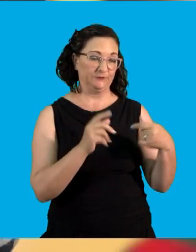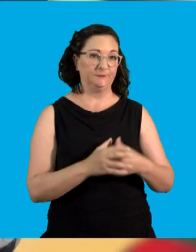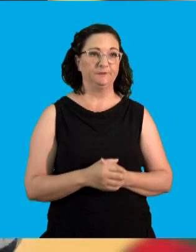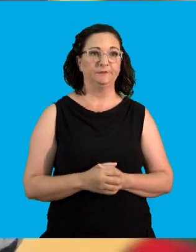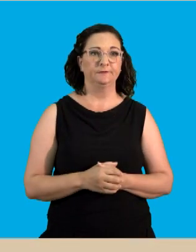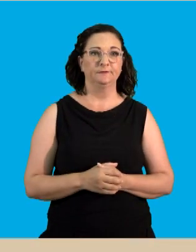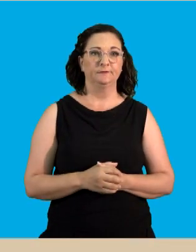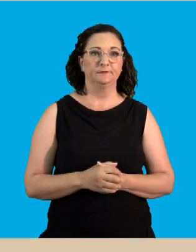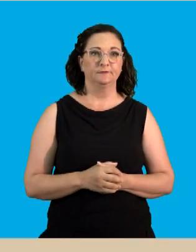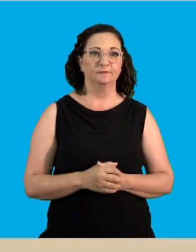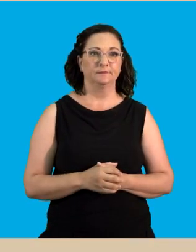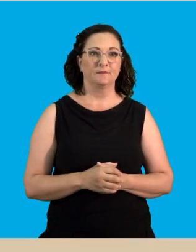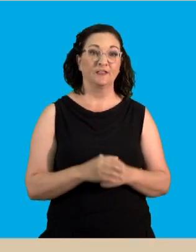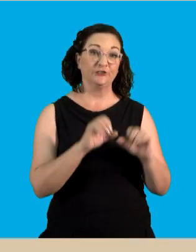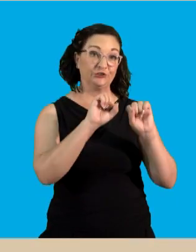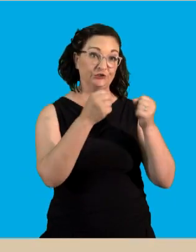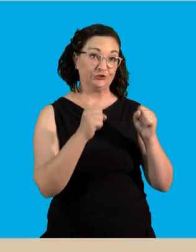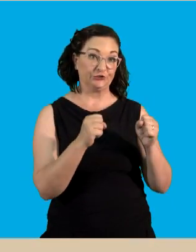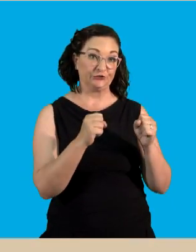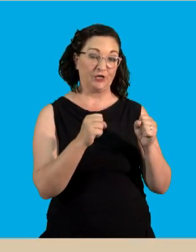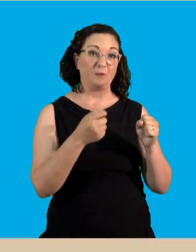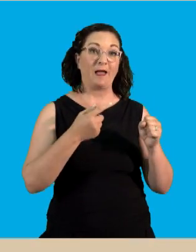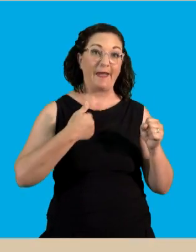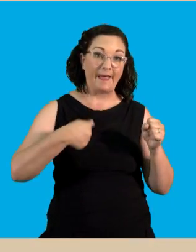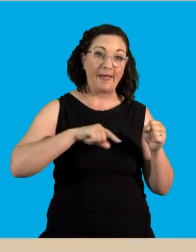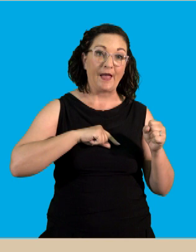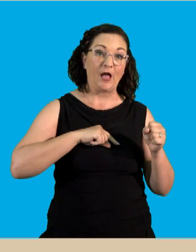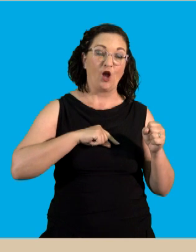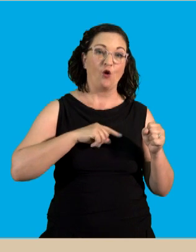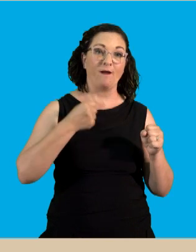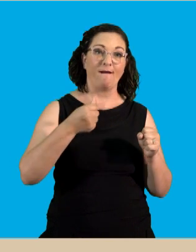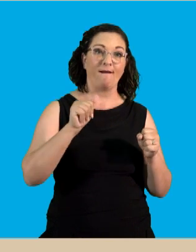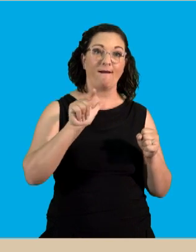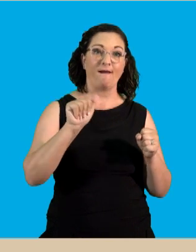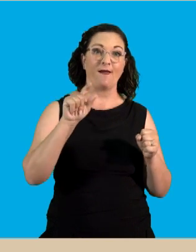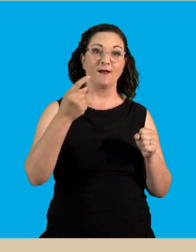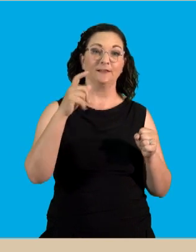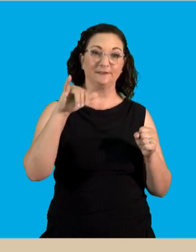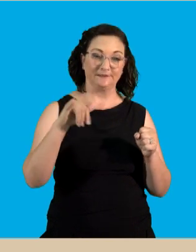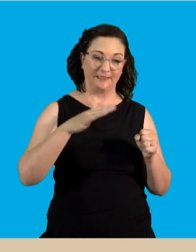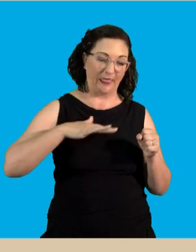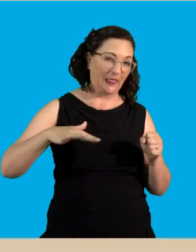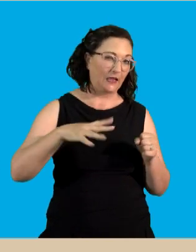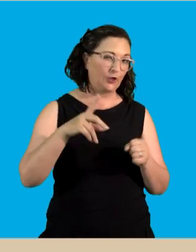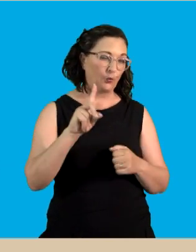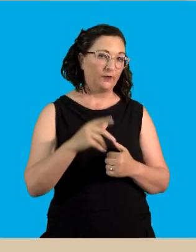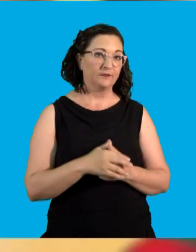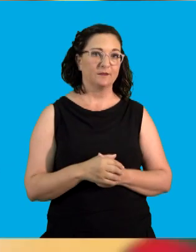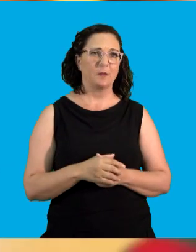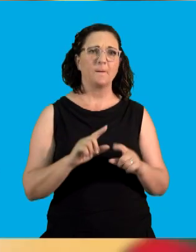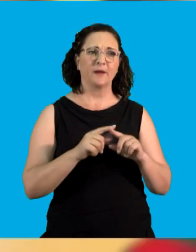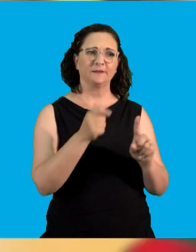to us, what is the shape of our galaxy? Remember, we said the shape of our